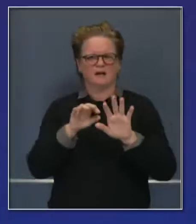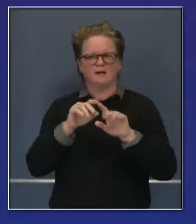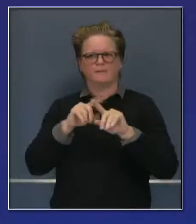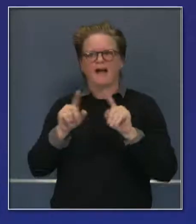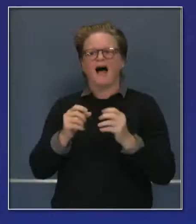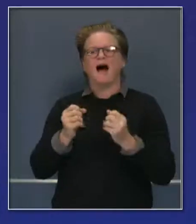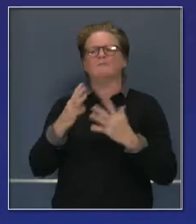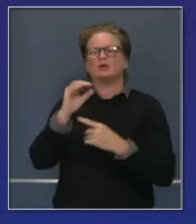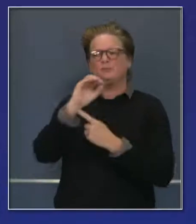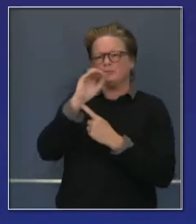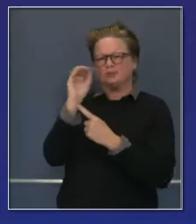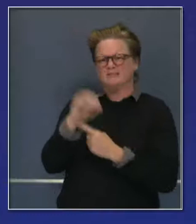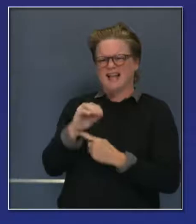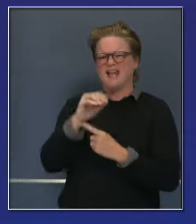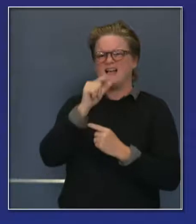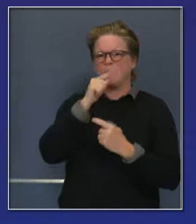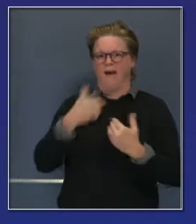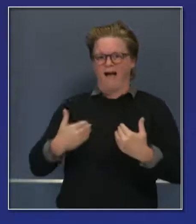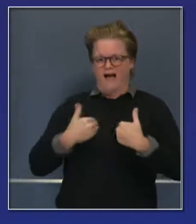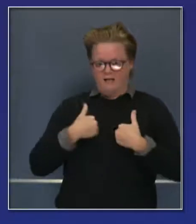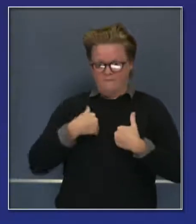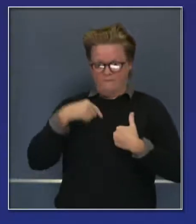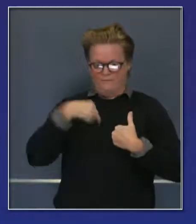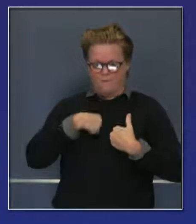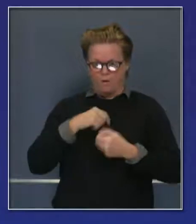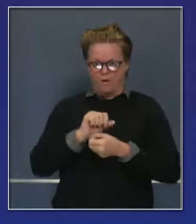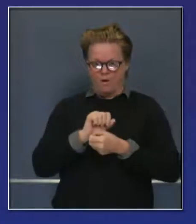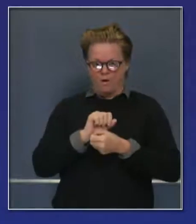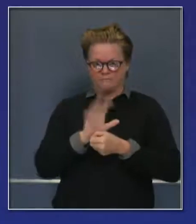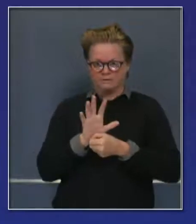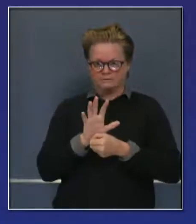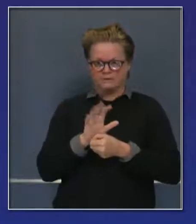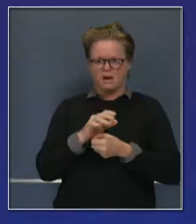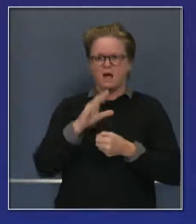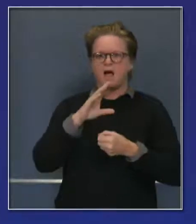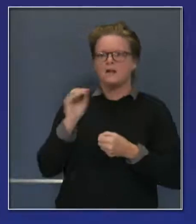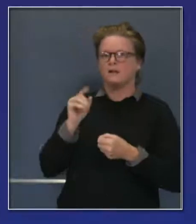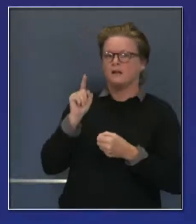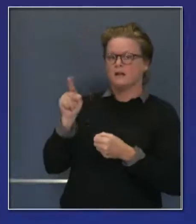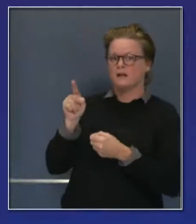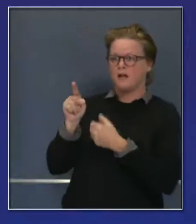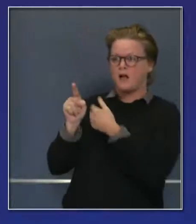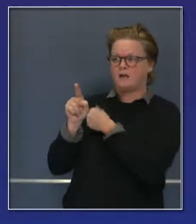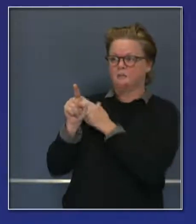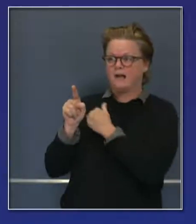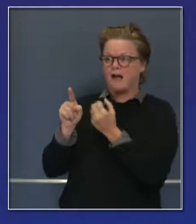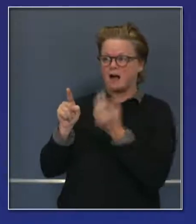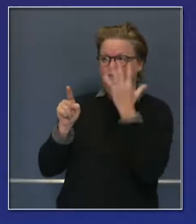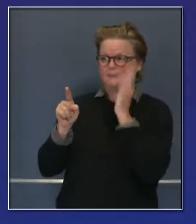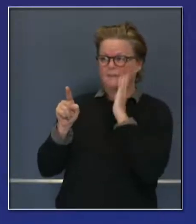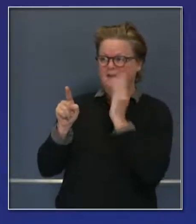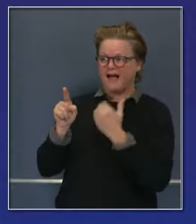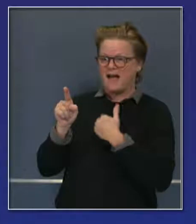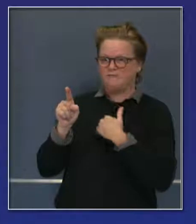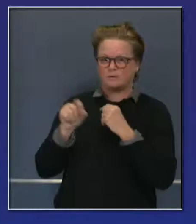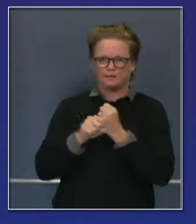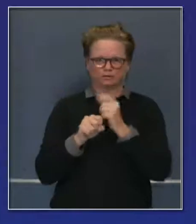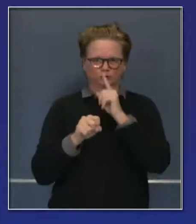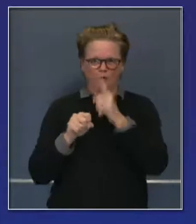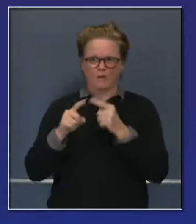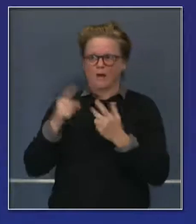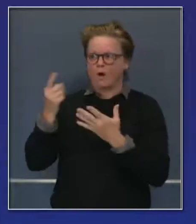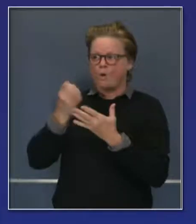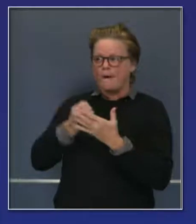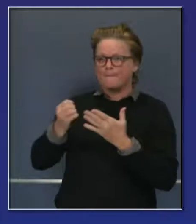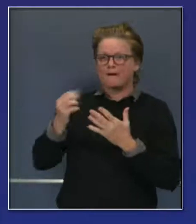healthcare system, but I think capacity is the area of focus for us, and capacity we have been